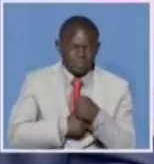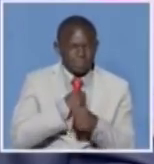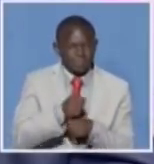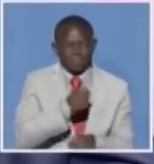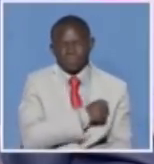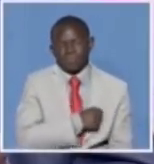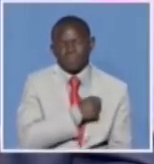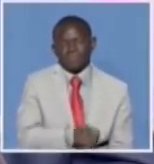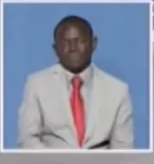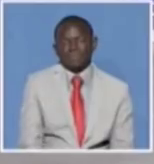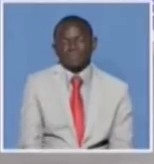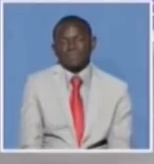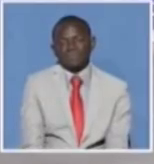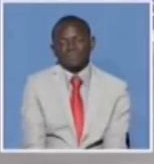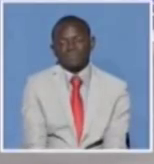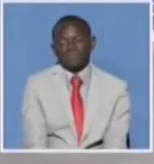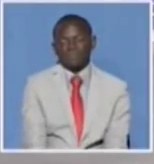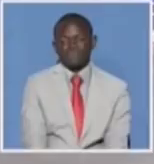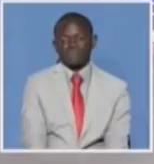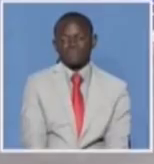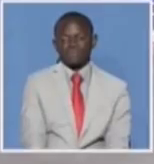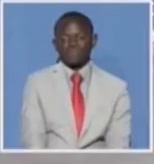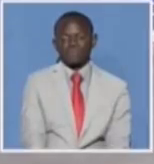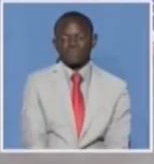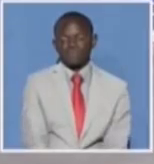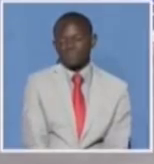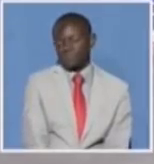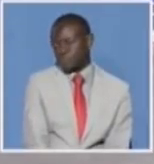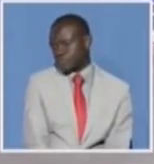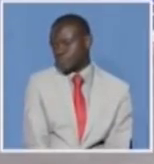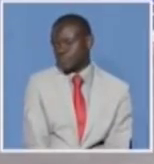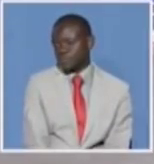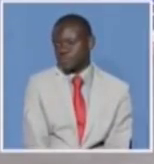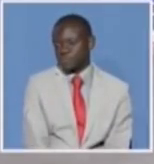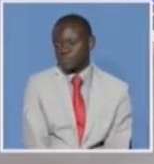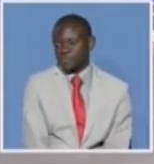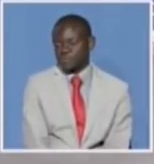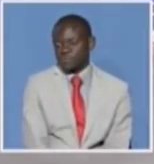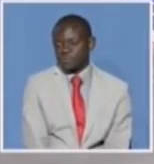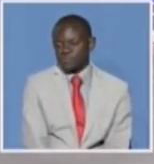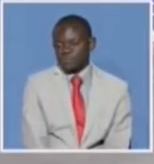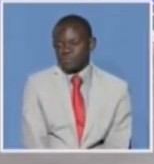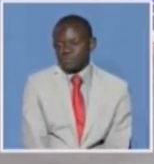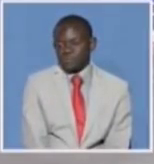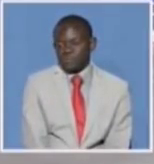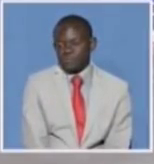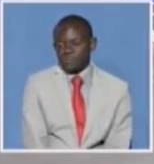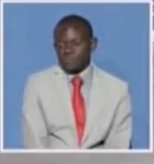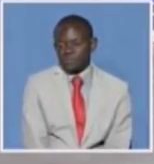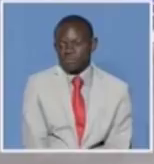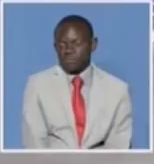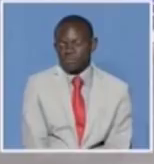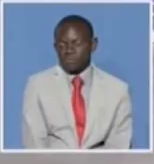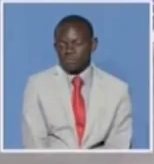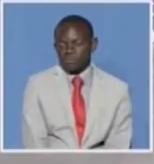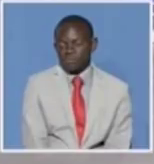Where do they want to go to attend tertiary education? So if that is the case, we will be informed, and